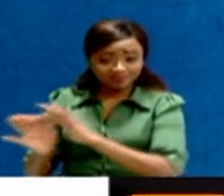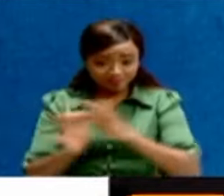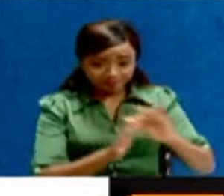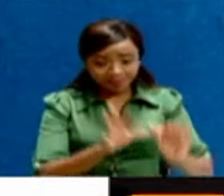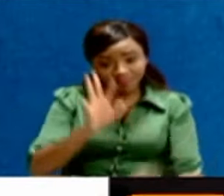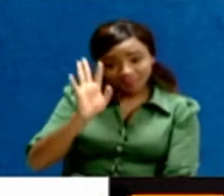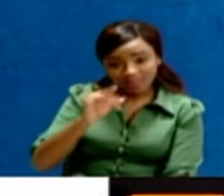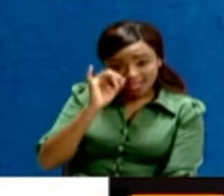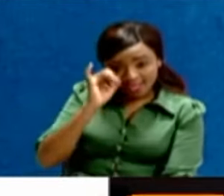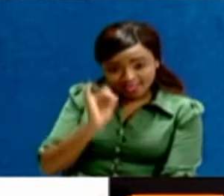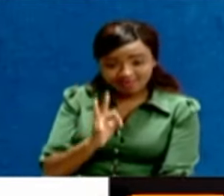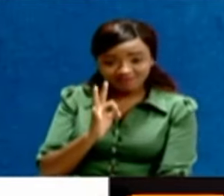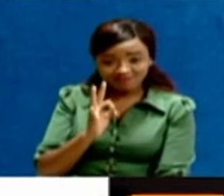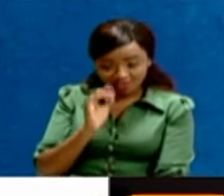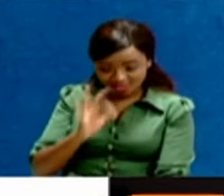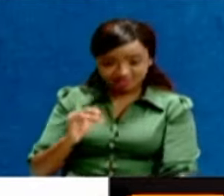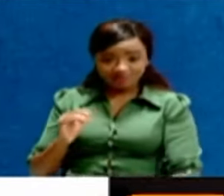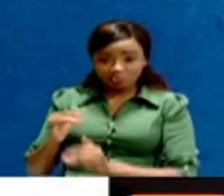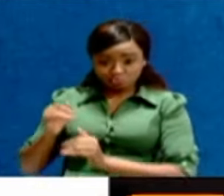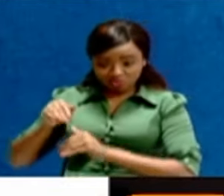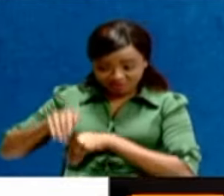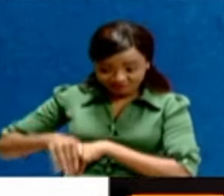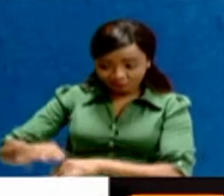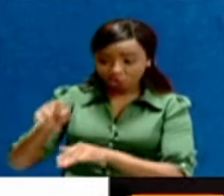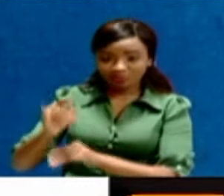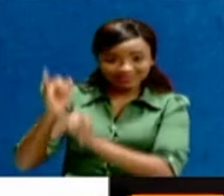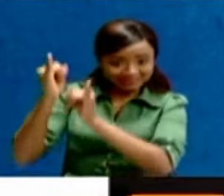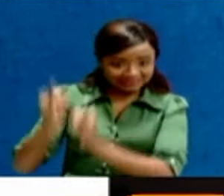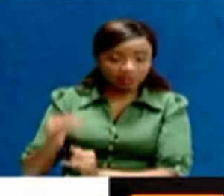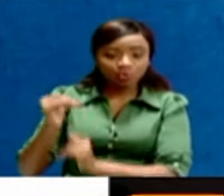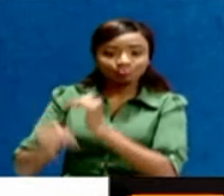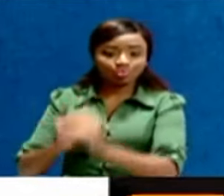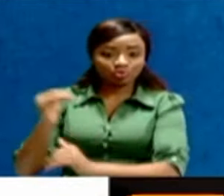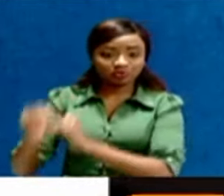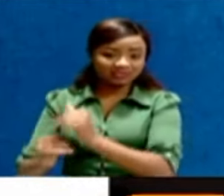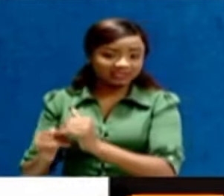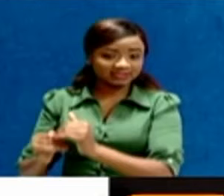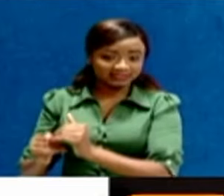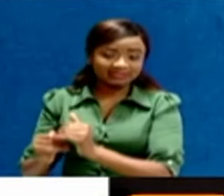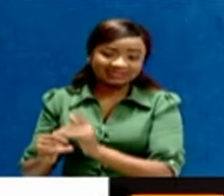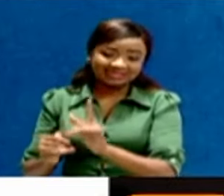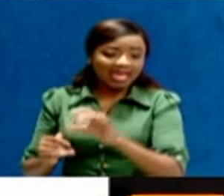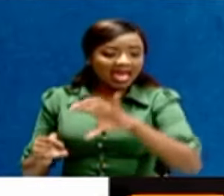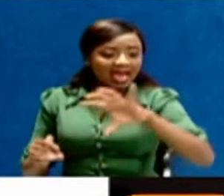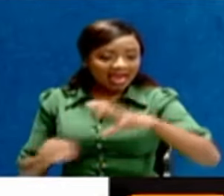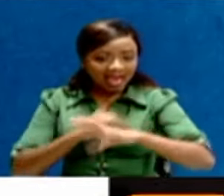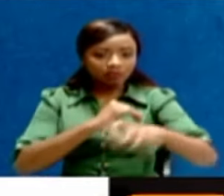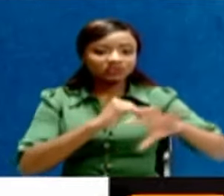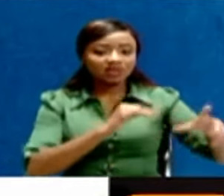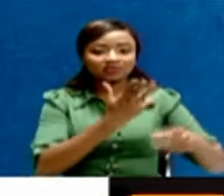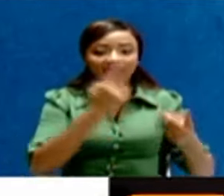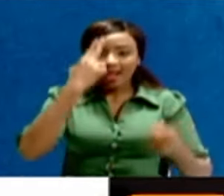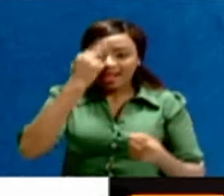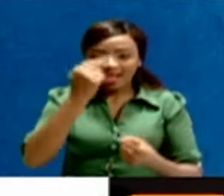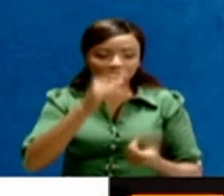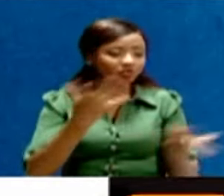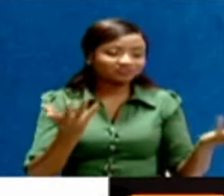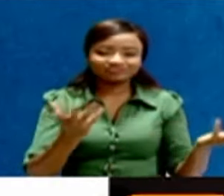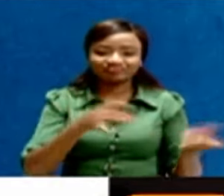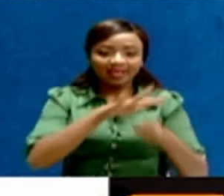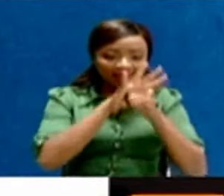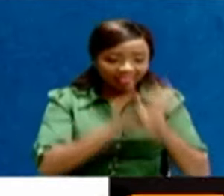we run the second generation formula, you know, and maybe maintain the status quo throughout, counties like Narok will continue being